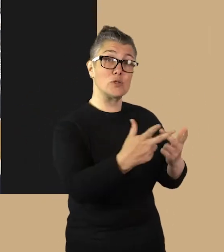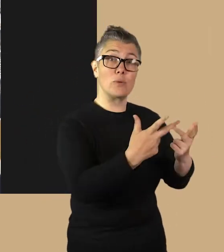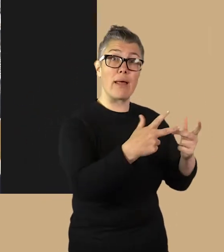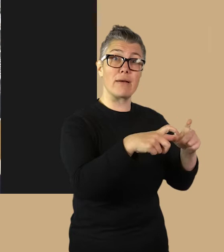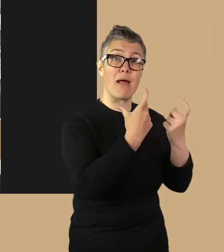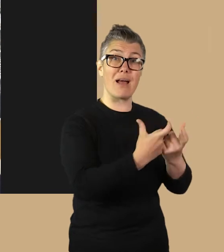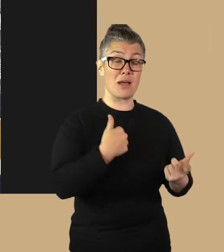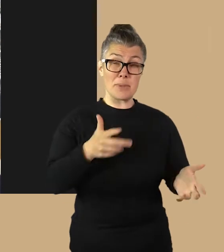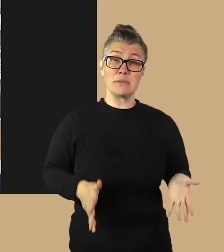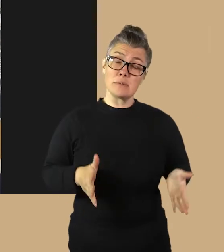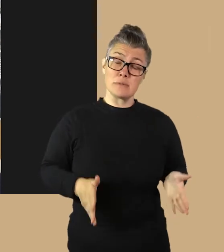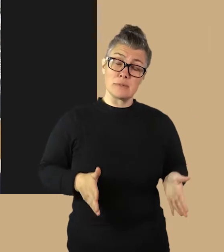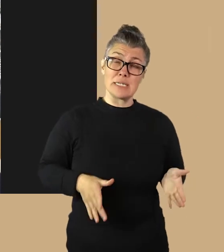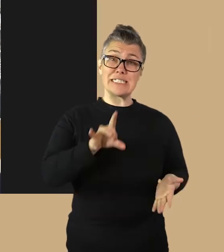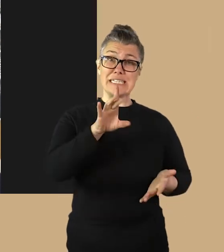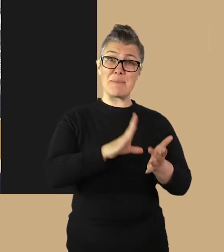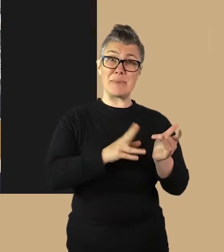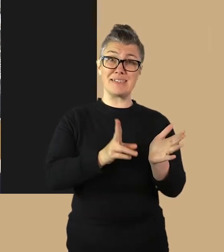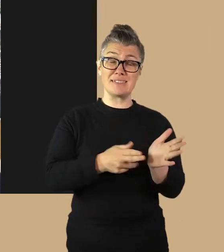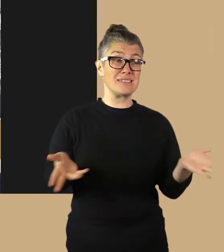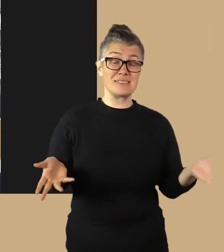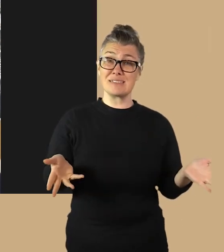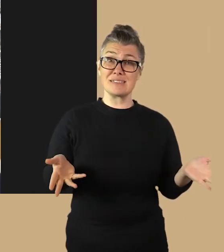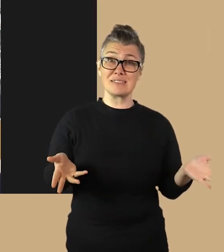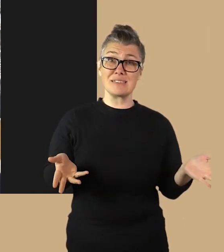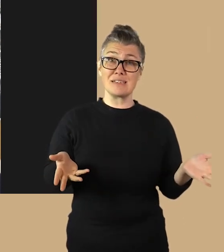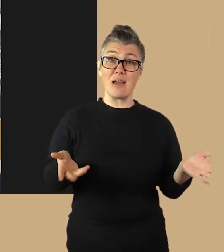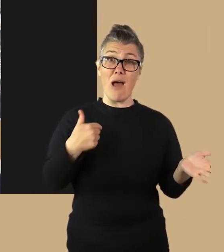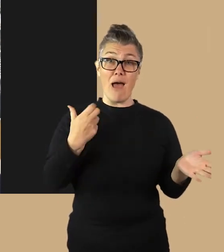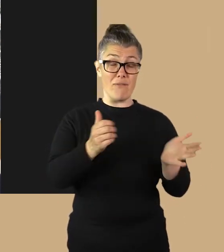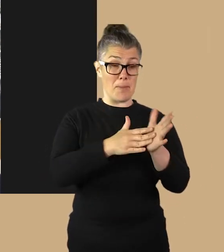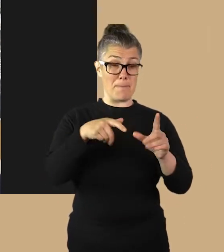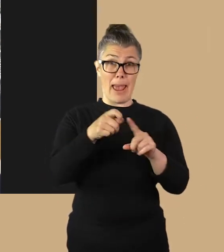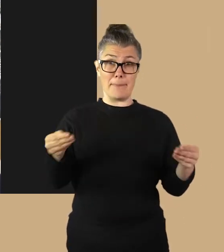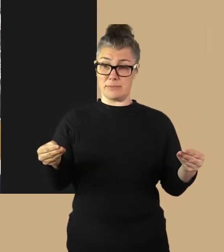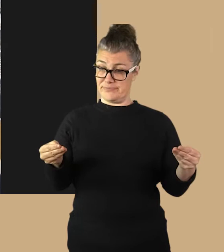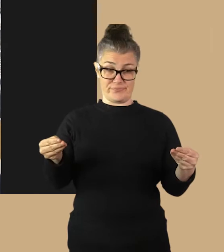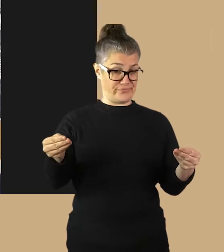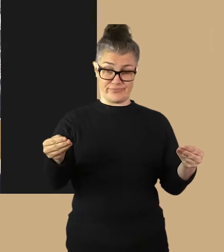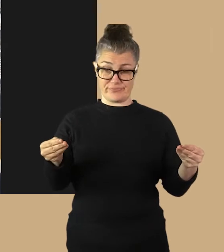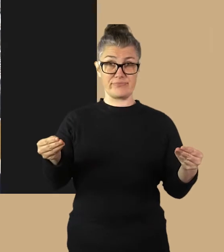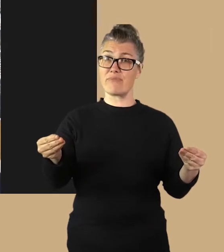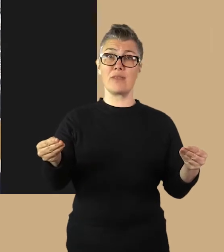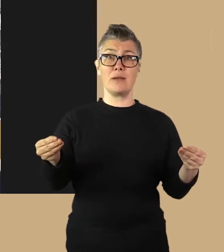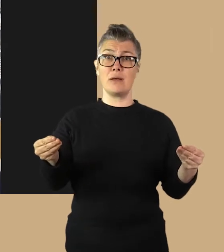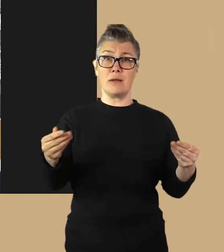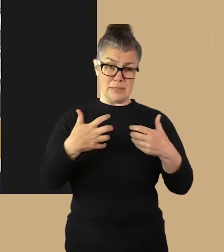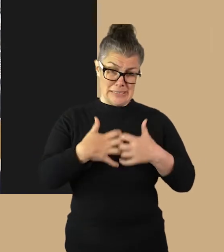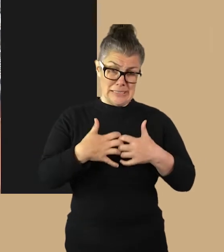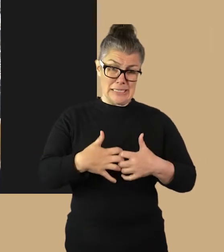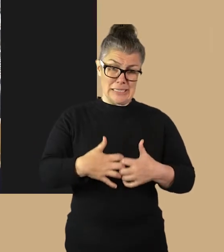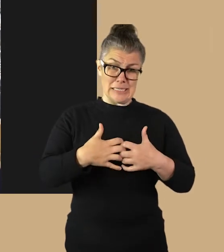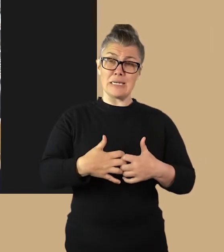for almost 10 minutes. When things like that happen, I have the map in front of me, and I've like spent like